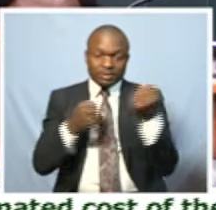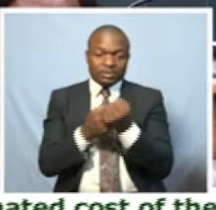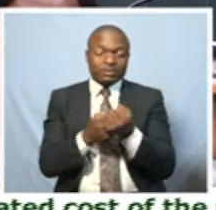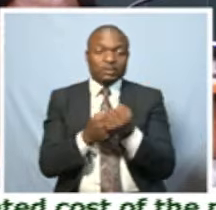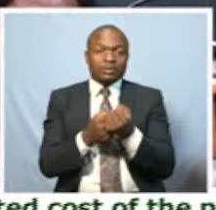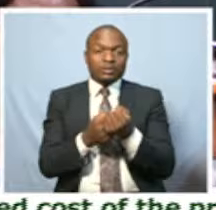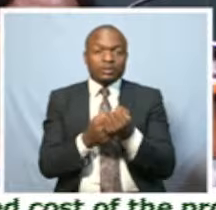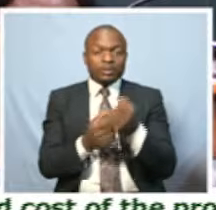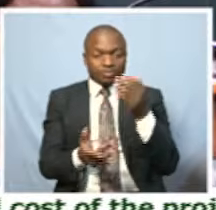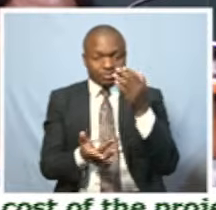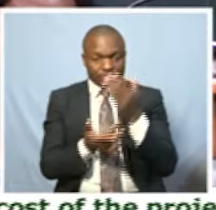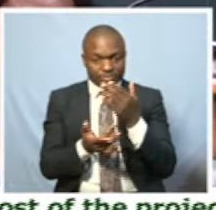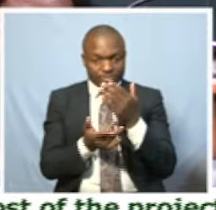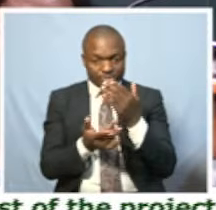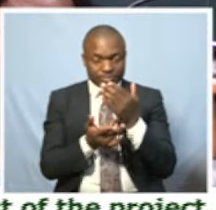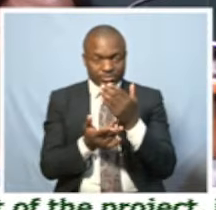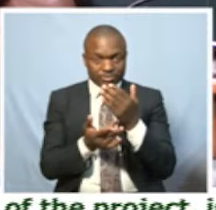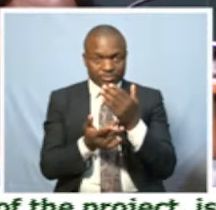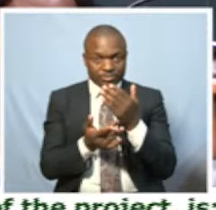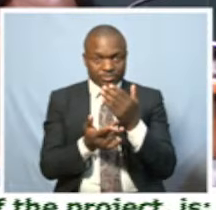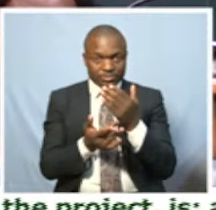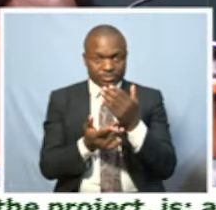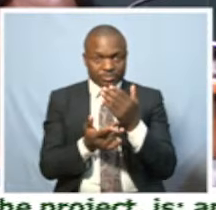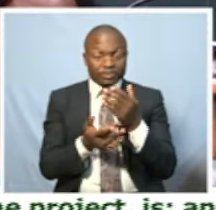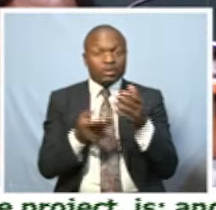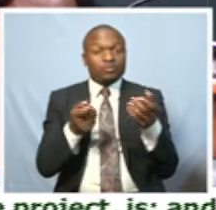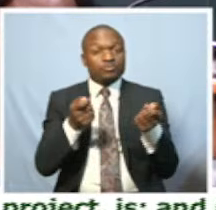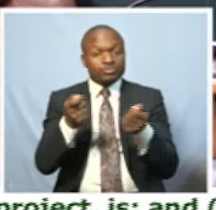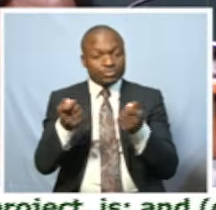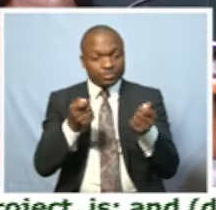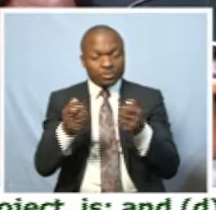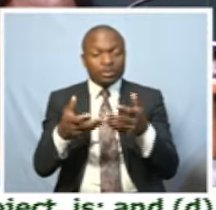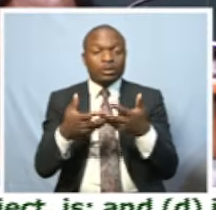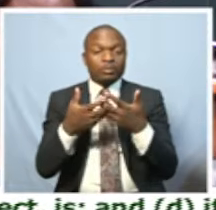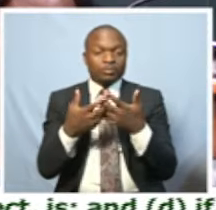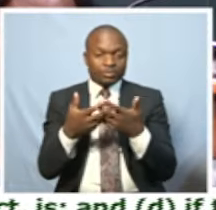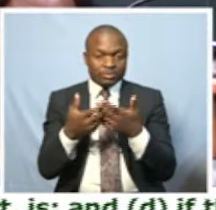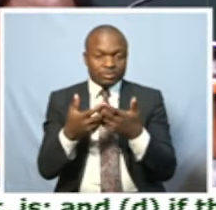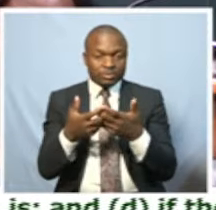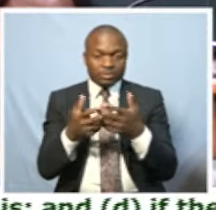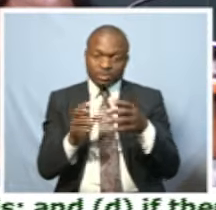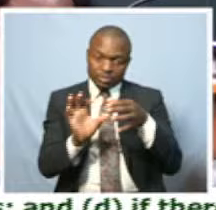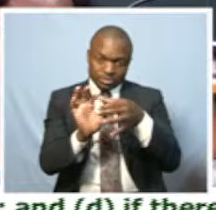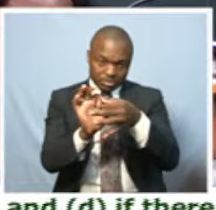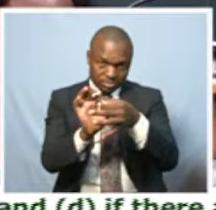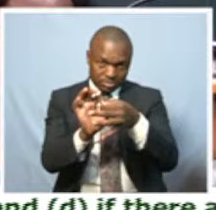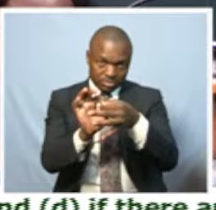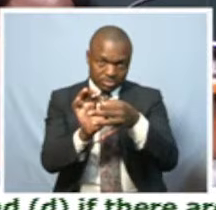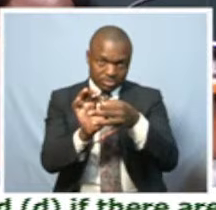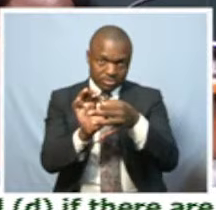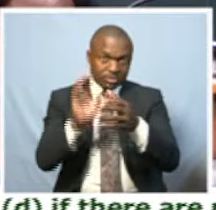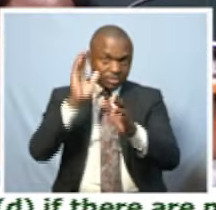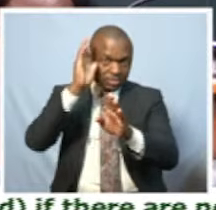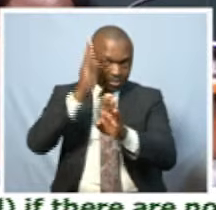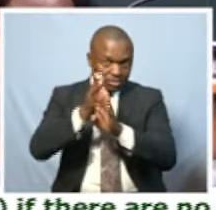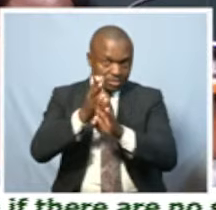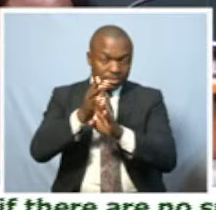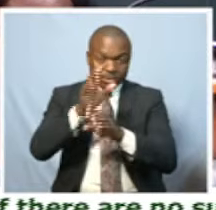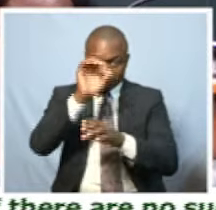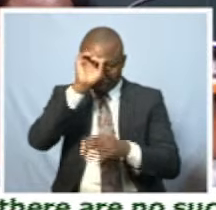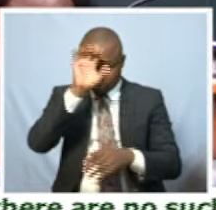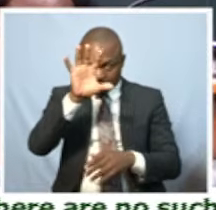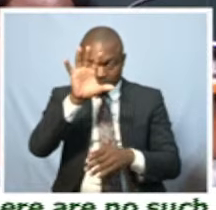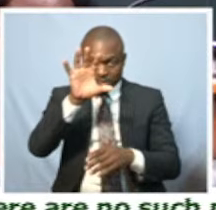emerging technologies such as autonomous vehicles, machine-to-machine connectivity, particularly in the